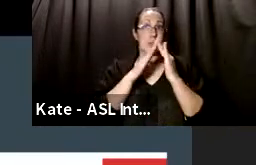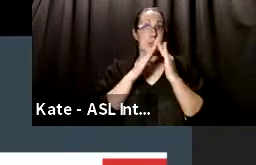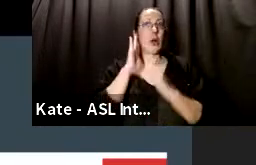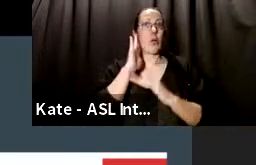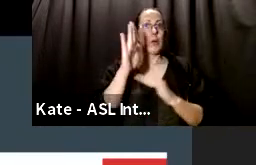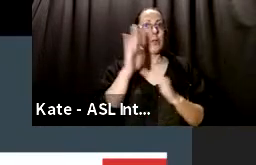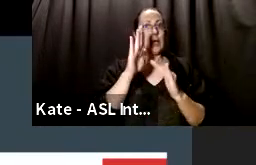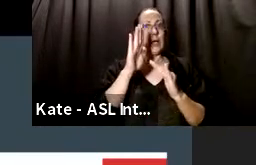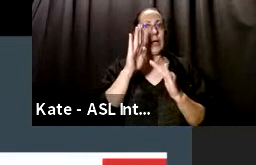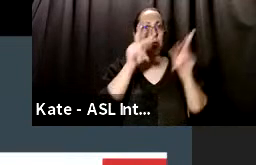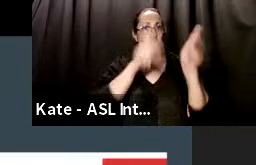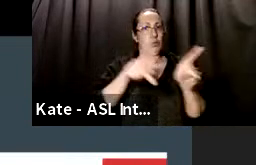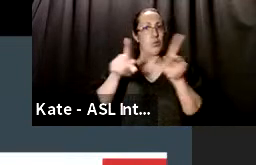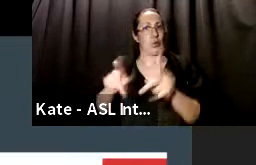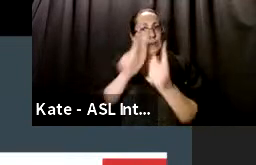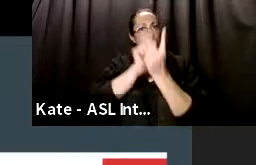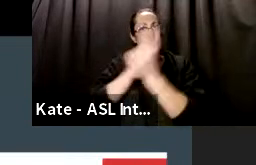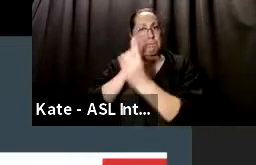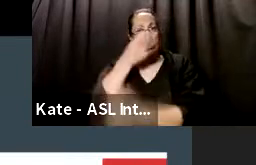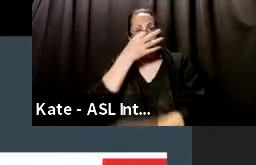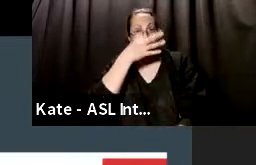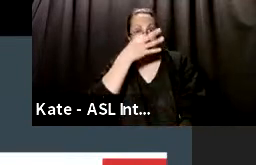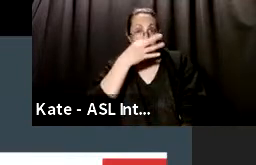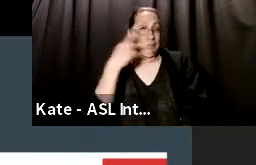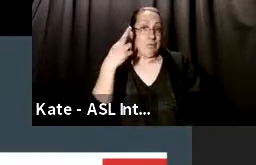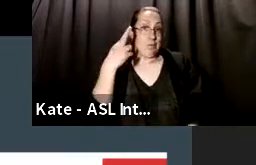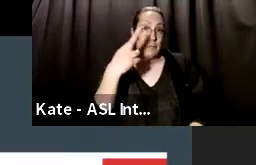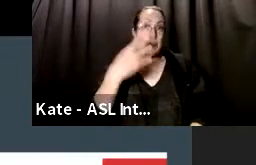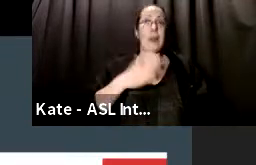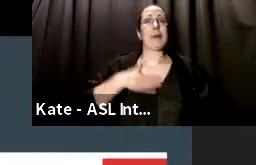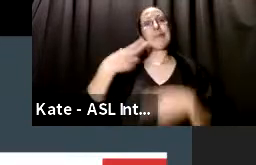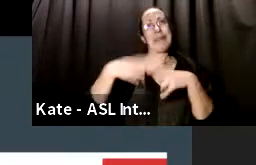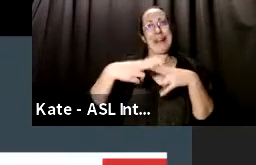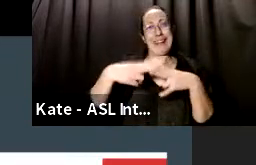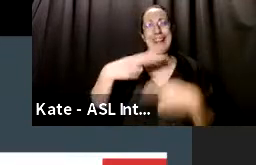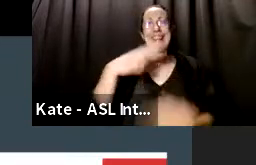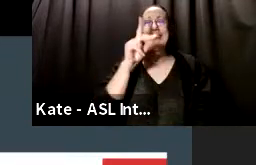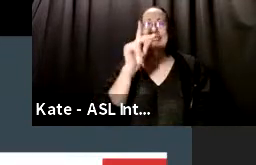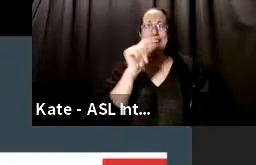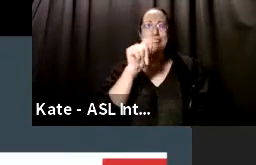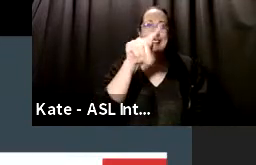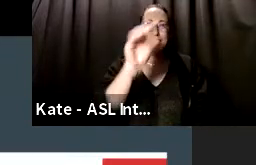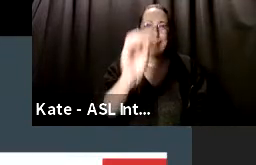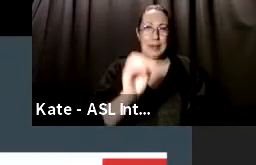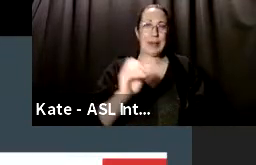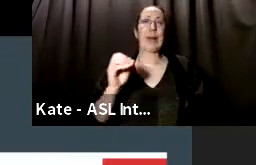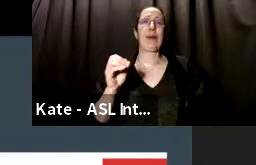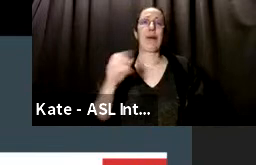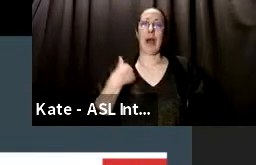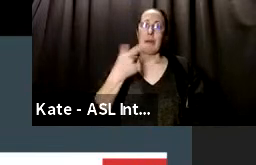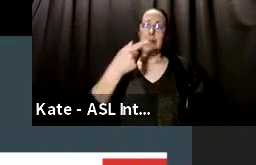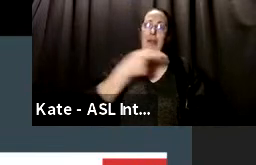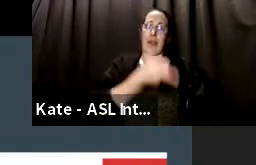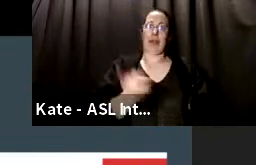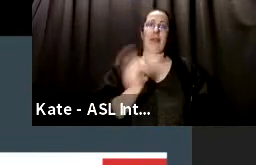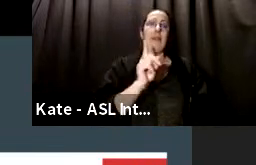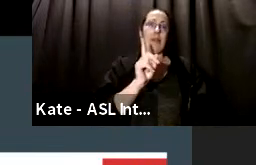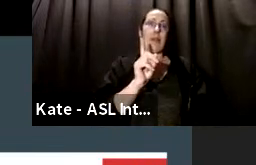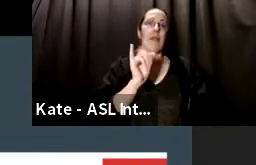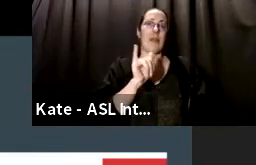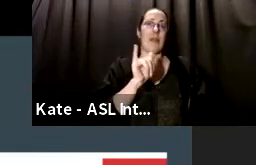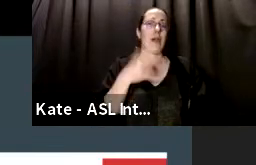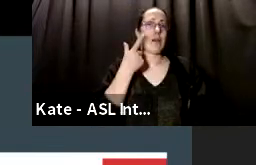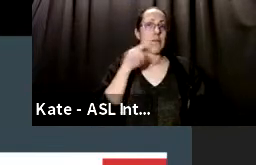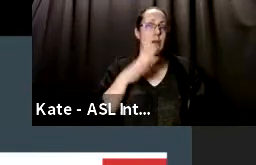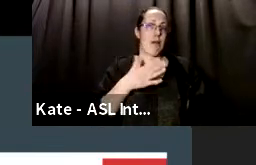soon. As well as the fact that my name is Cato. I use they, them, theirs pronouns. I'm one of the coordinators for the